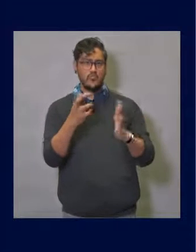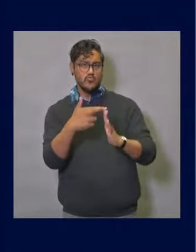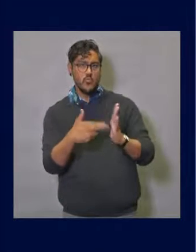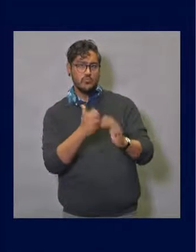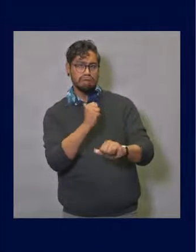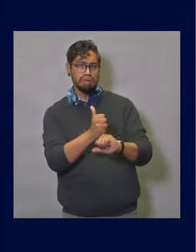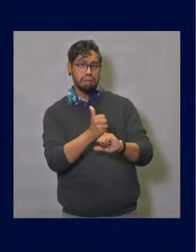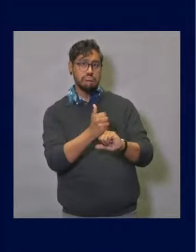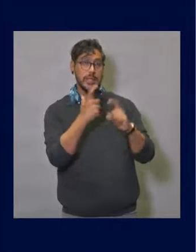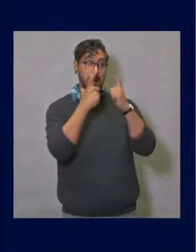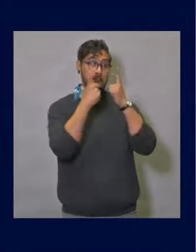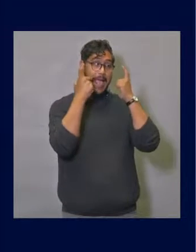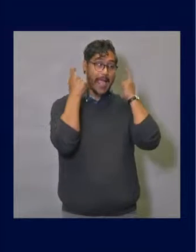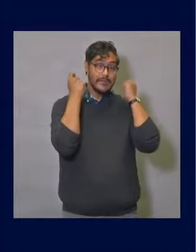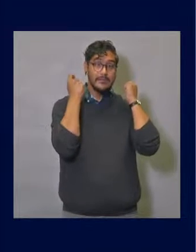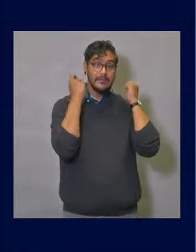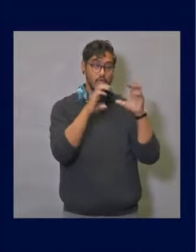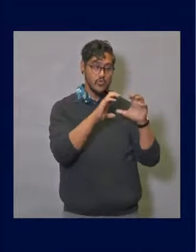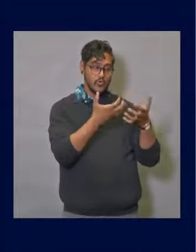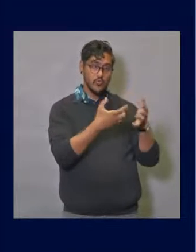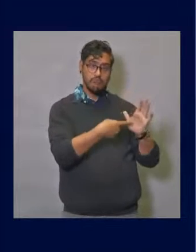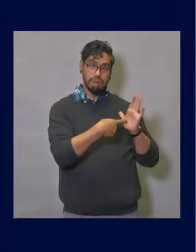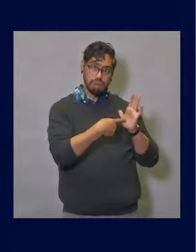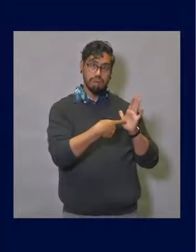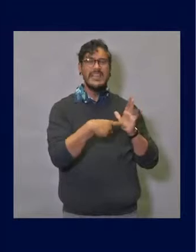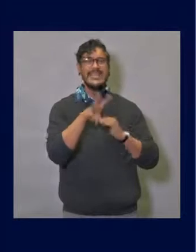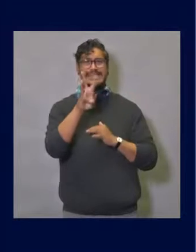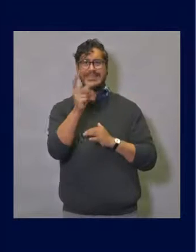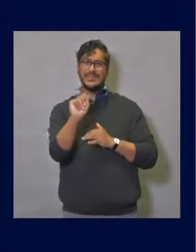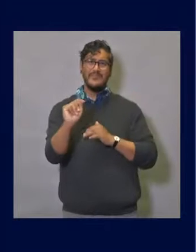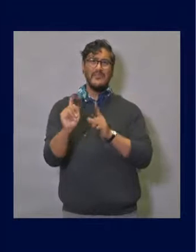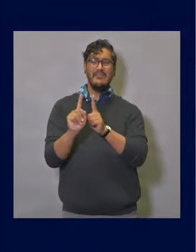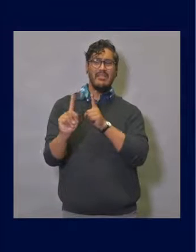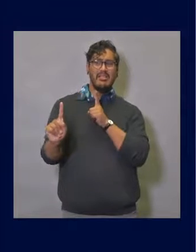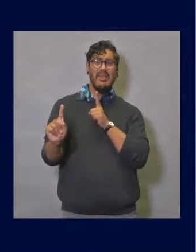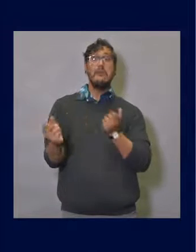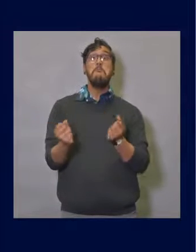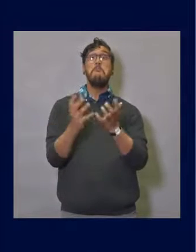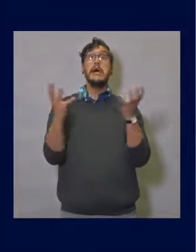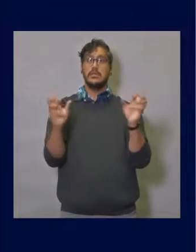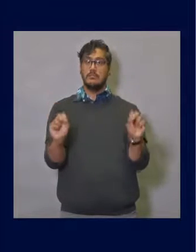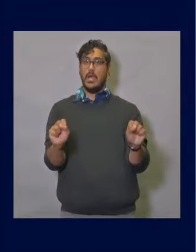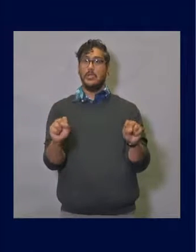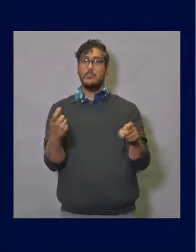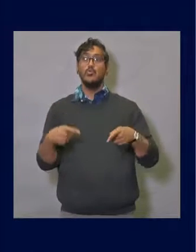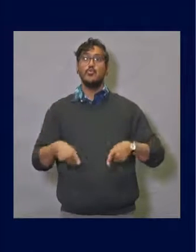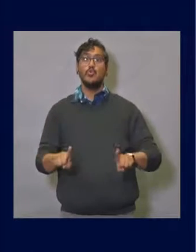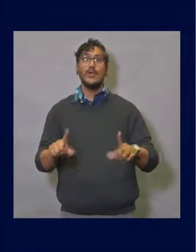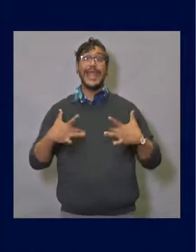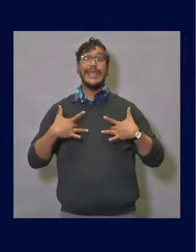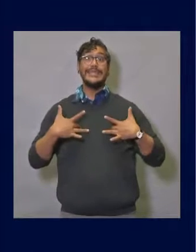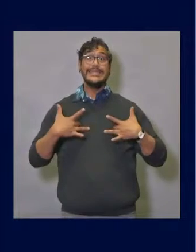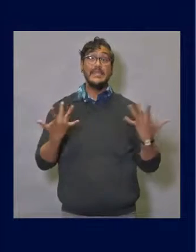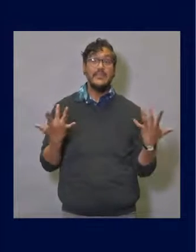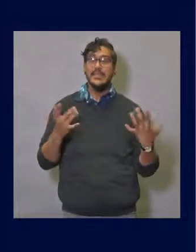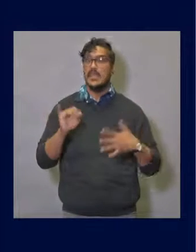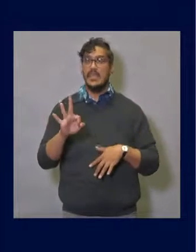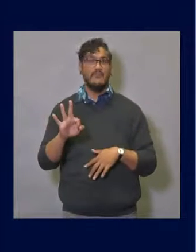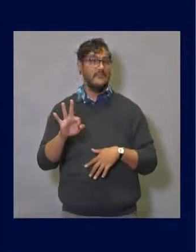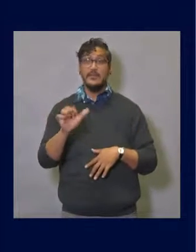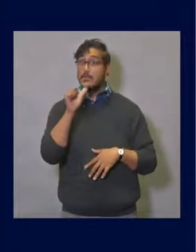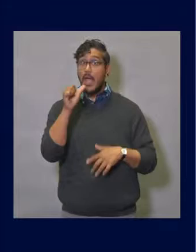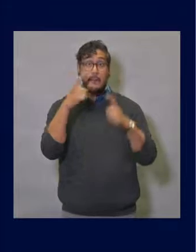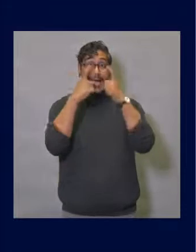stable groups, and maintaining 6 feet of distance as much as possible during any activities where students are not wearing their